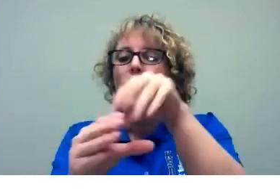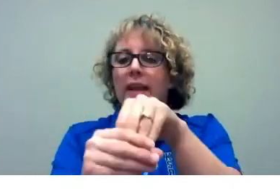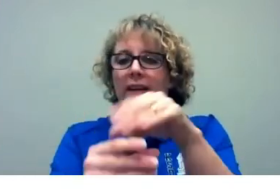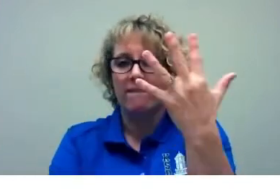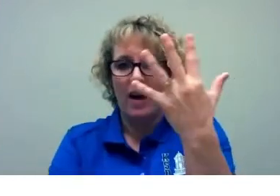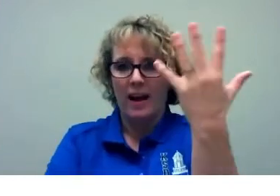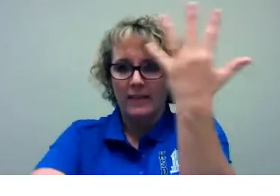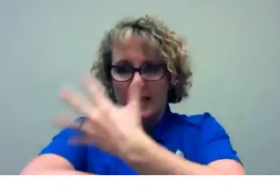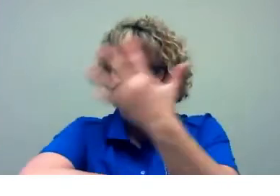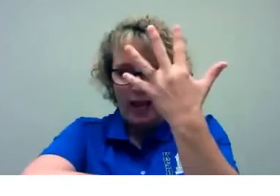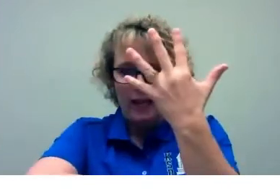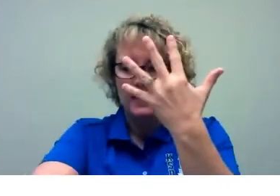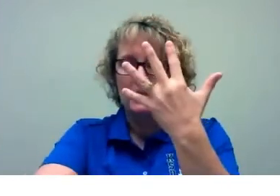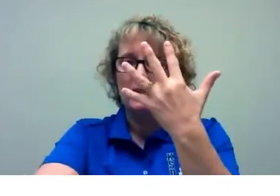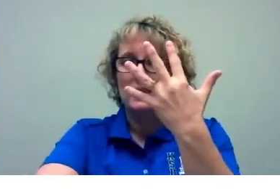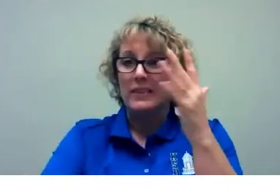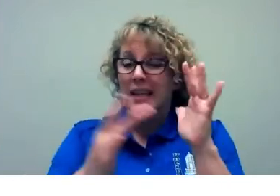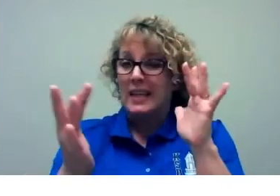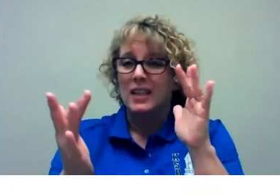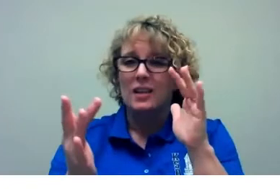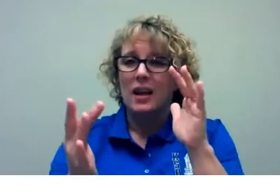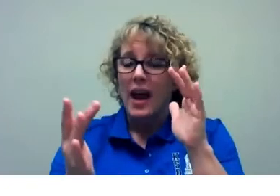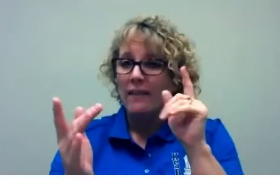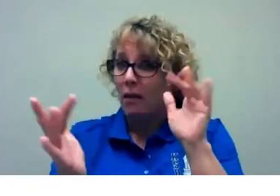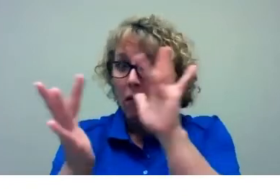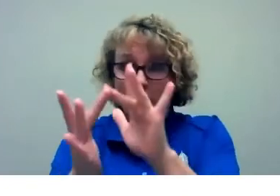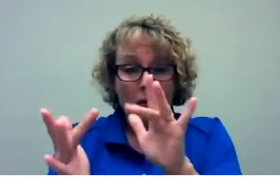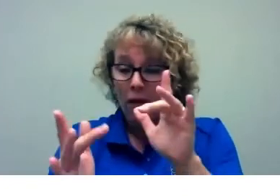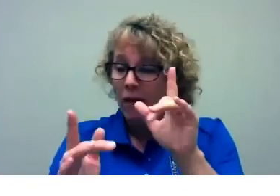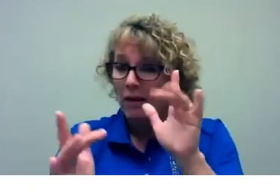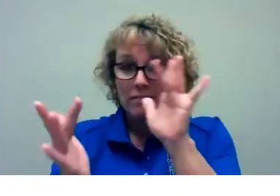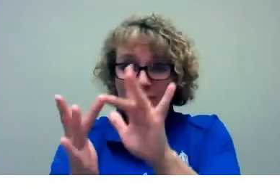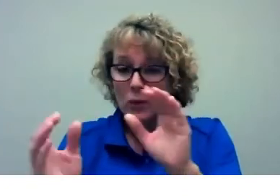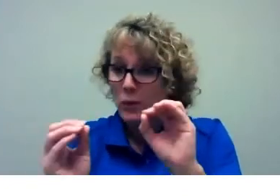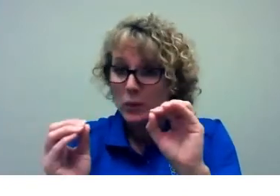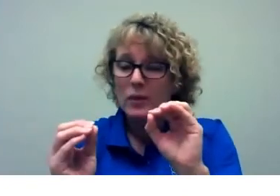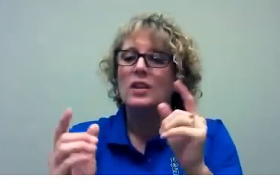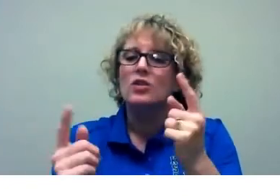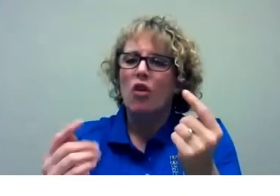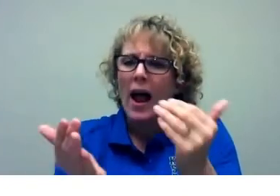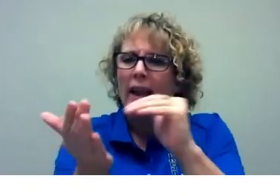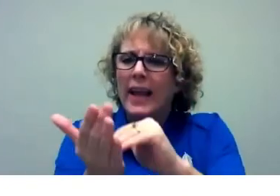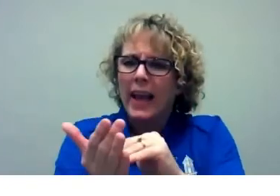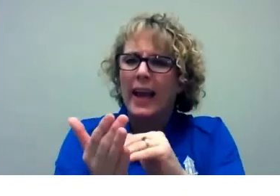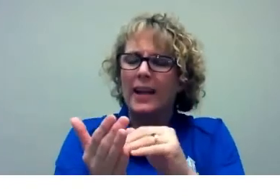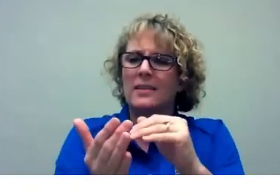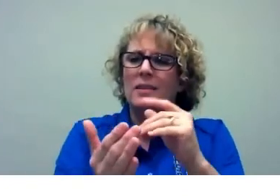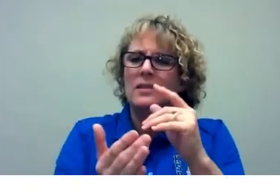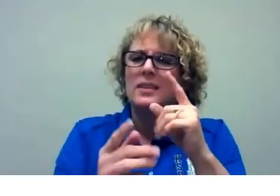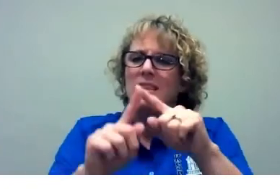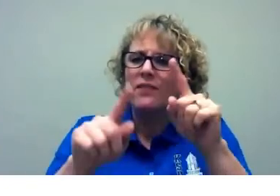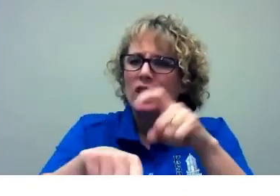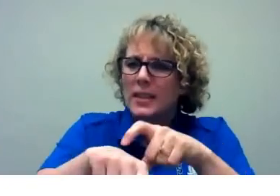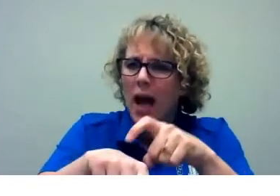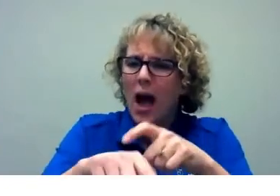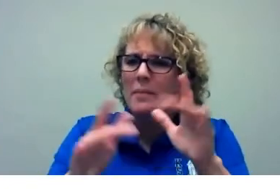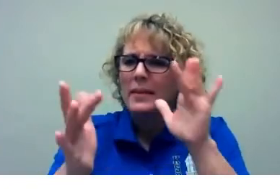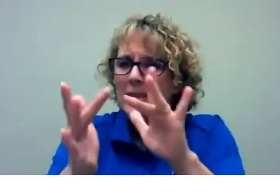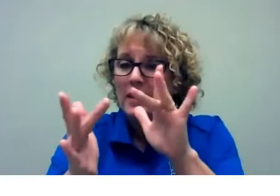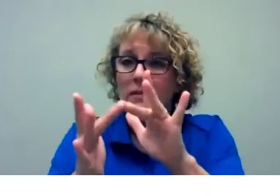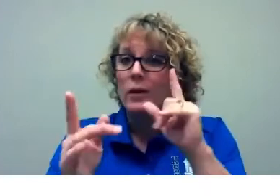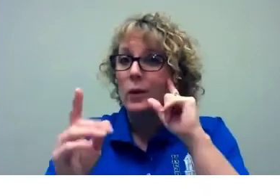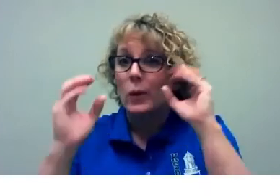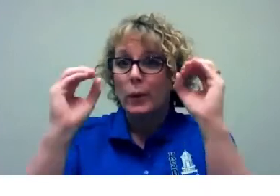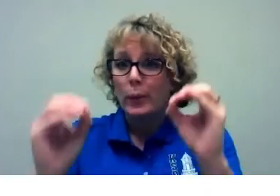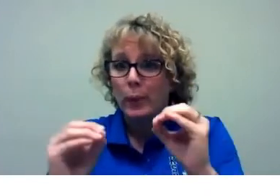phone or through email within 5 days of being matched up. Now, if you're reaching out to them and you don't have any success,